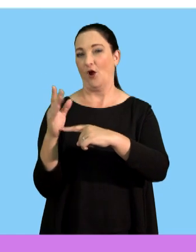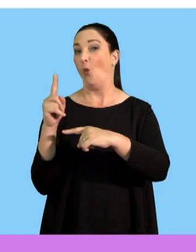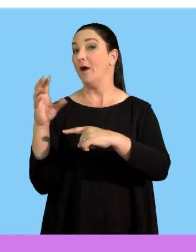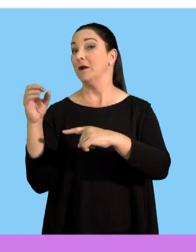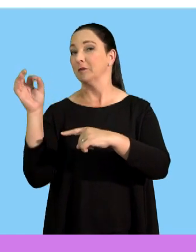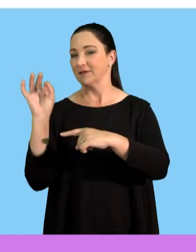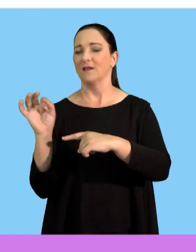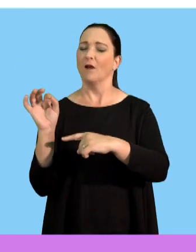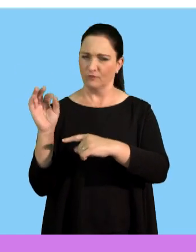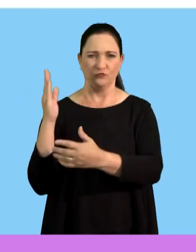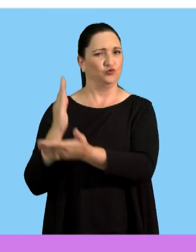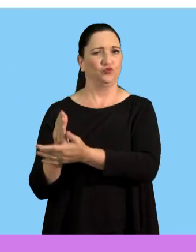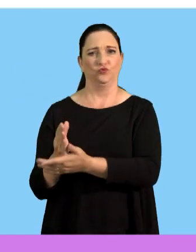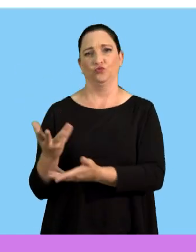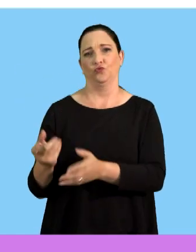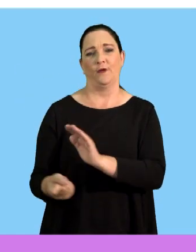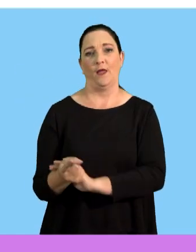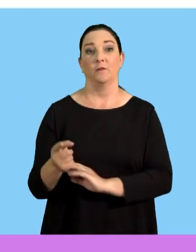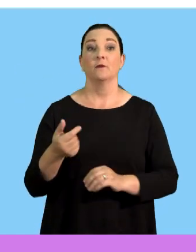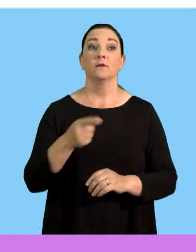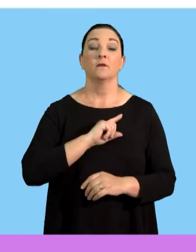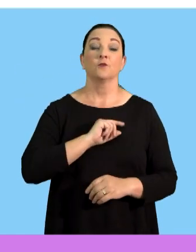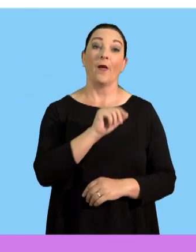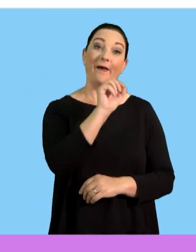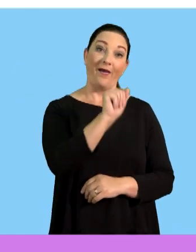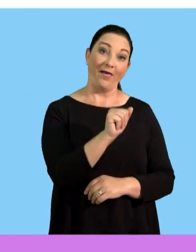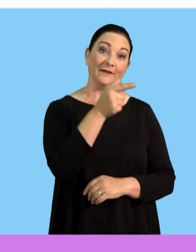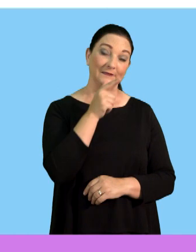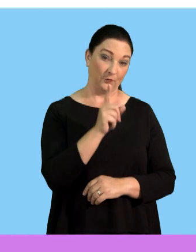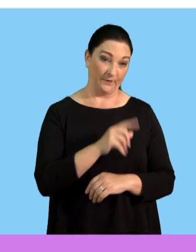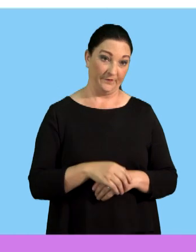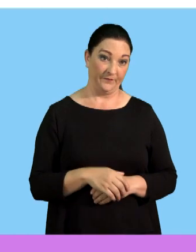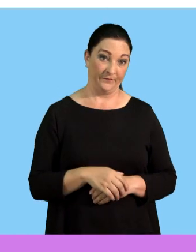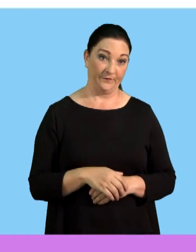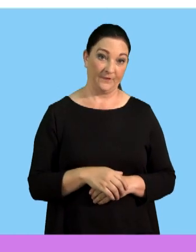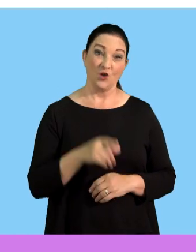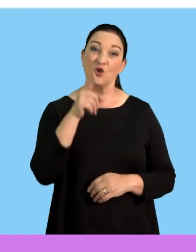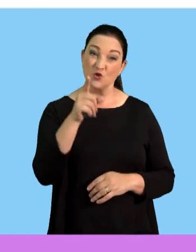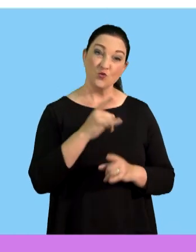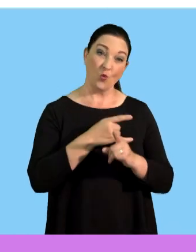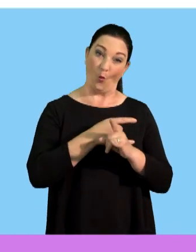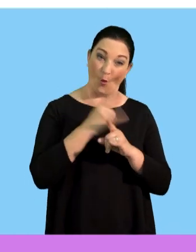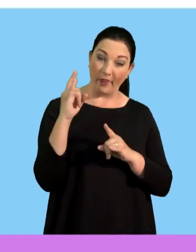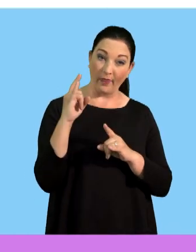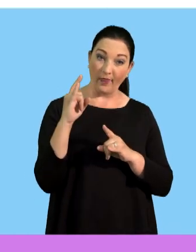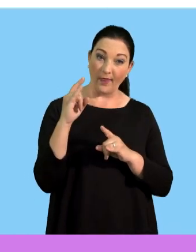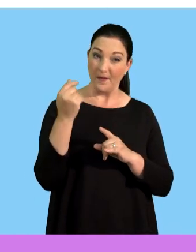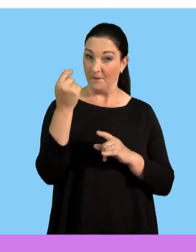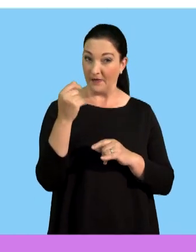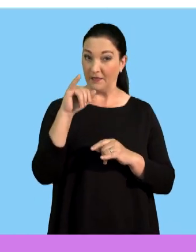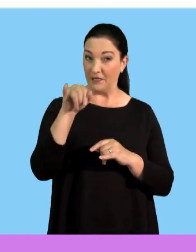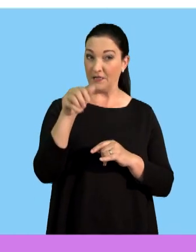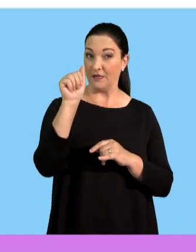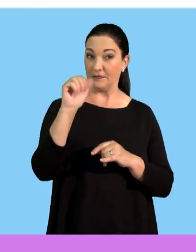to 100% being certain. Right, so question number A, it says, you win the jackpot in the national